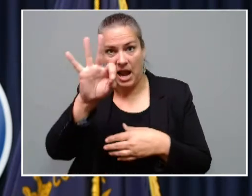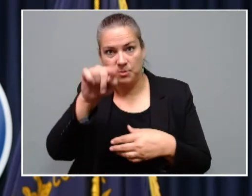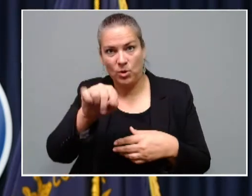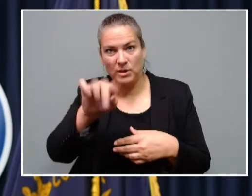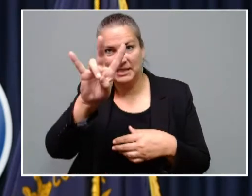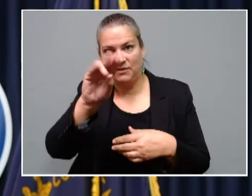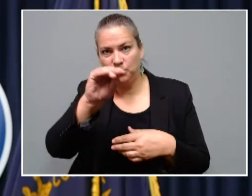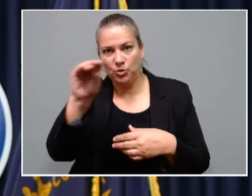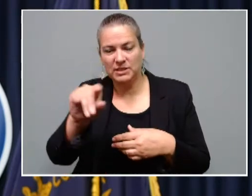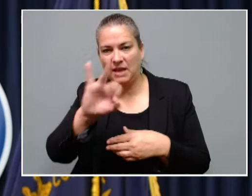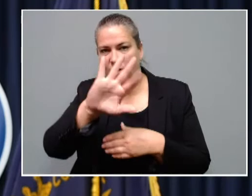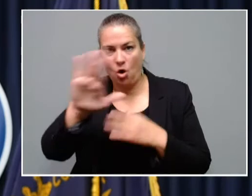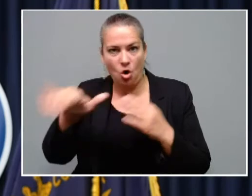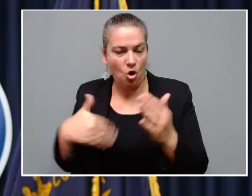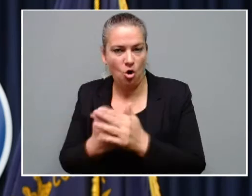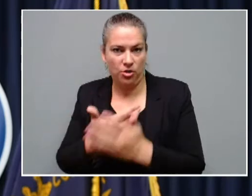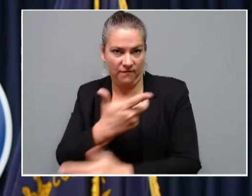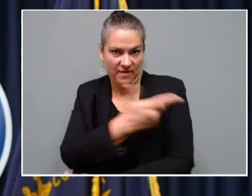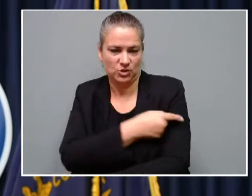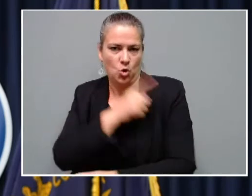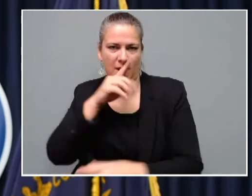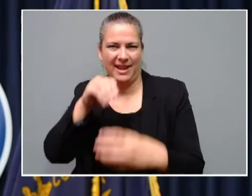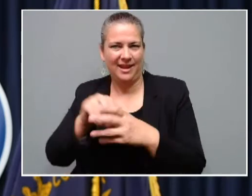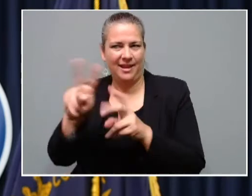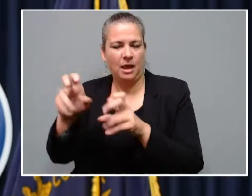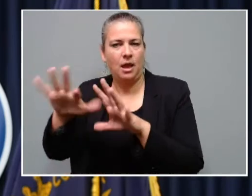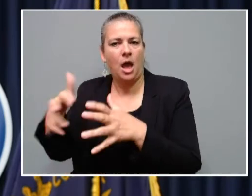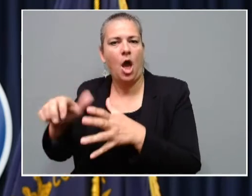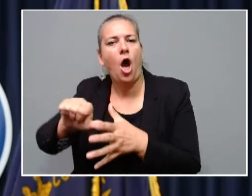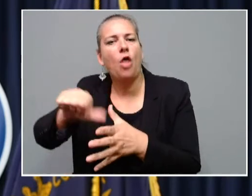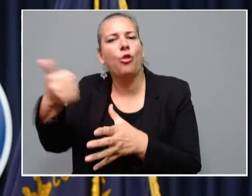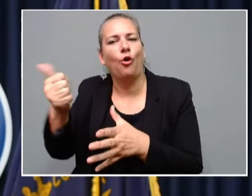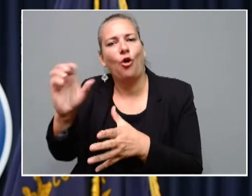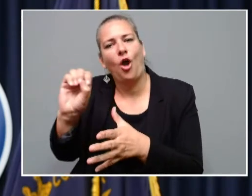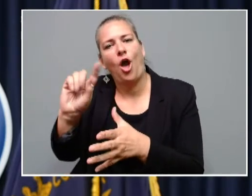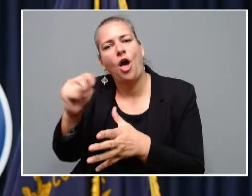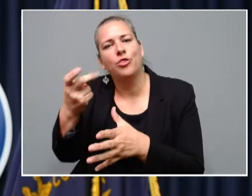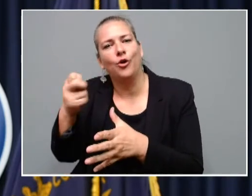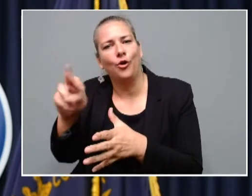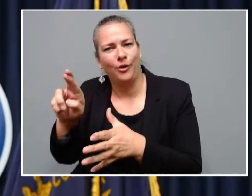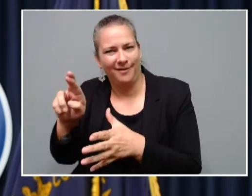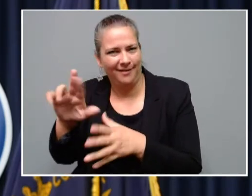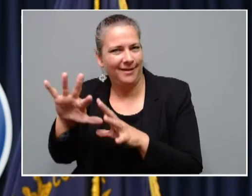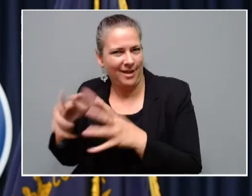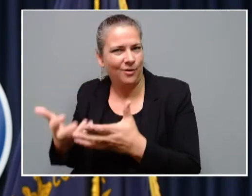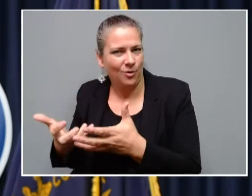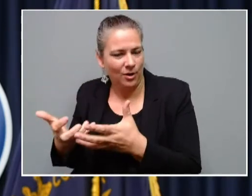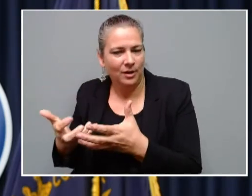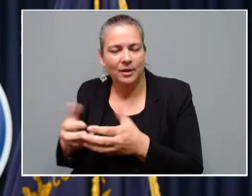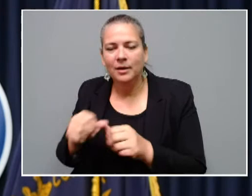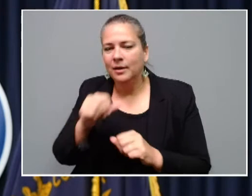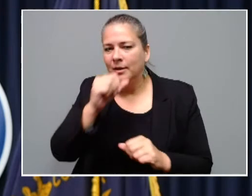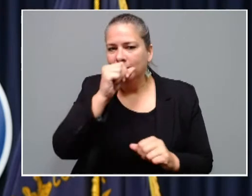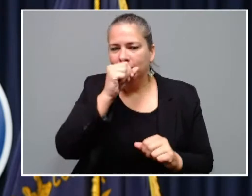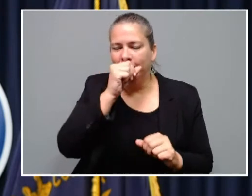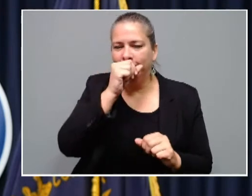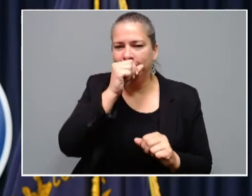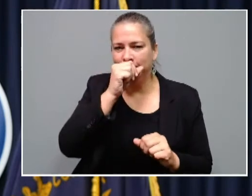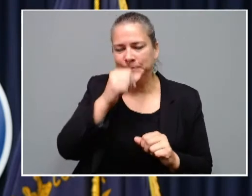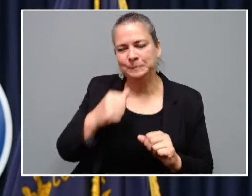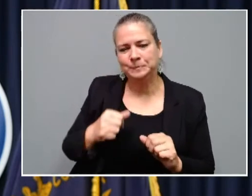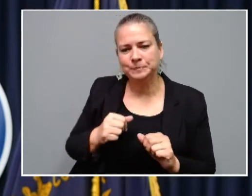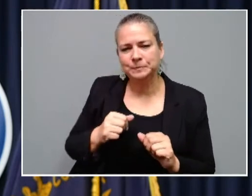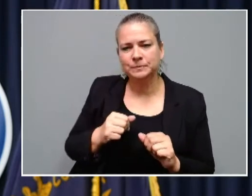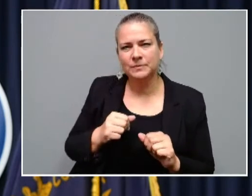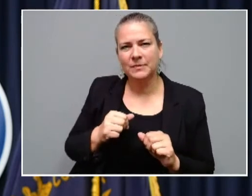all of our vaccinations are in this other category, and I think that the way some may either fill